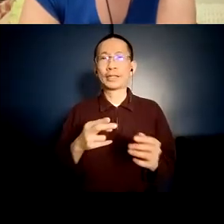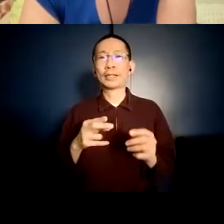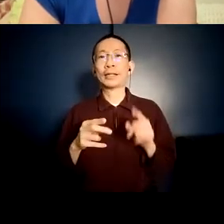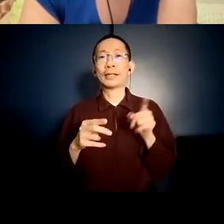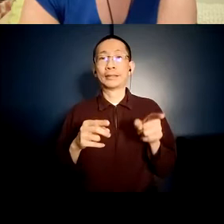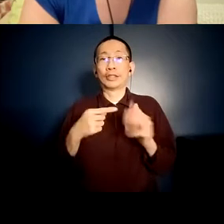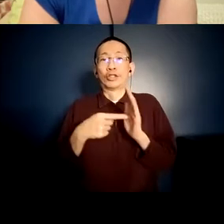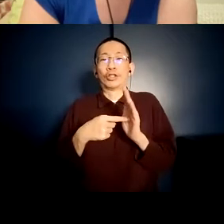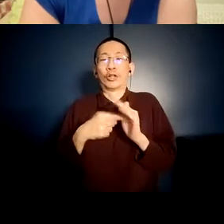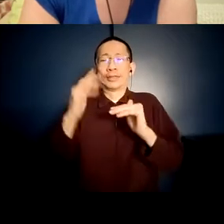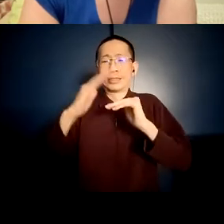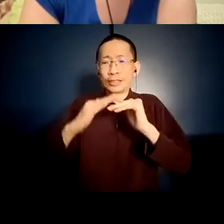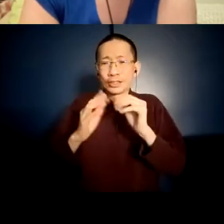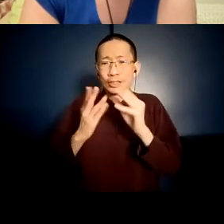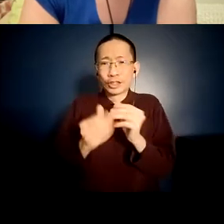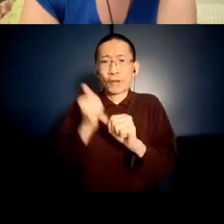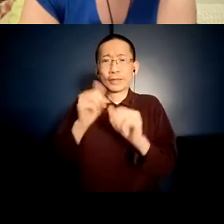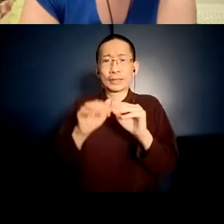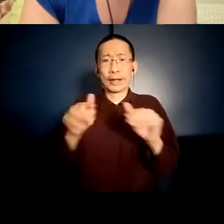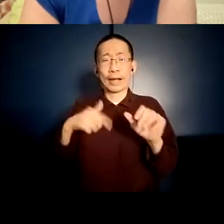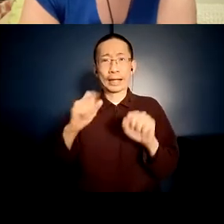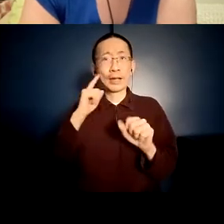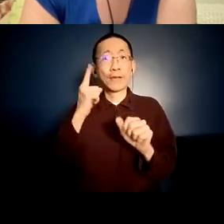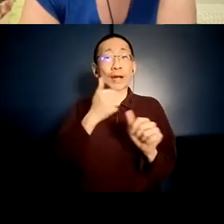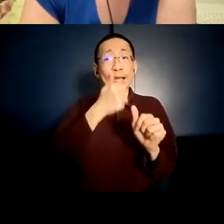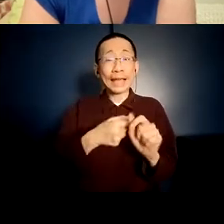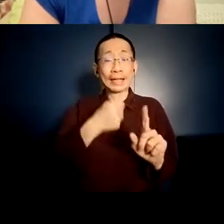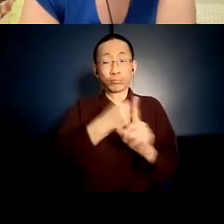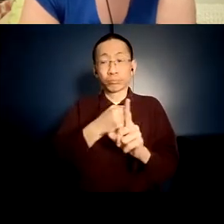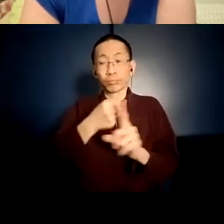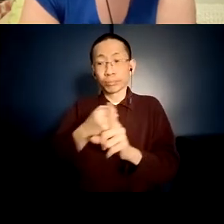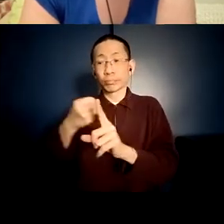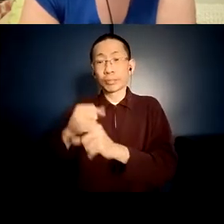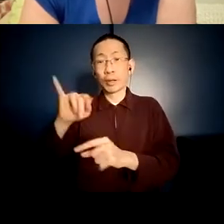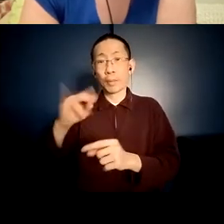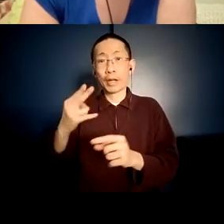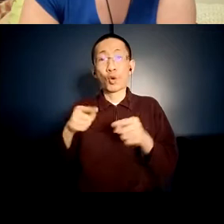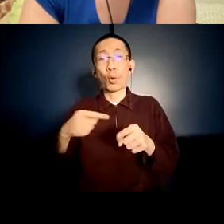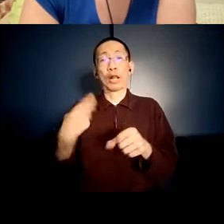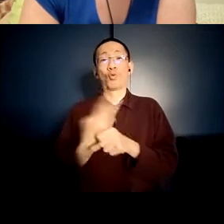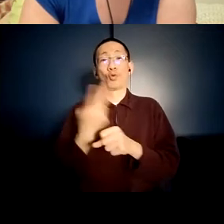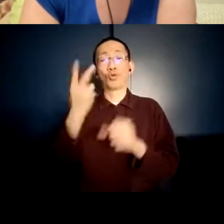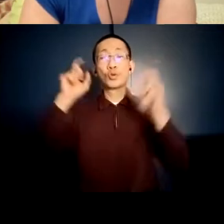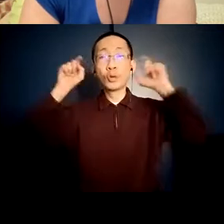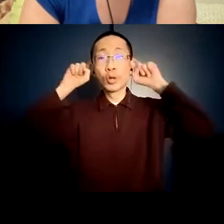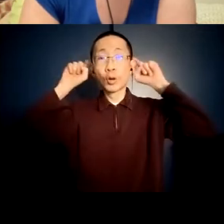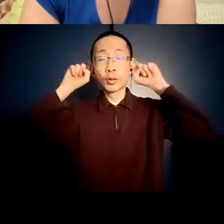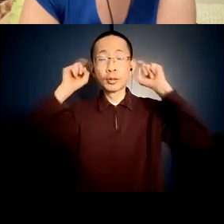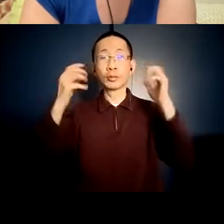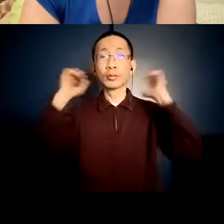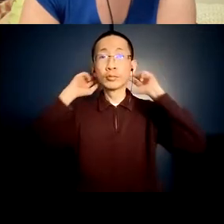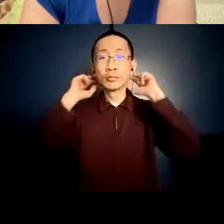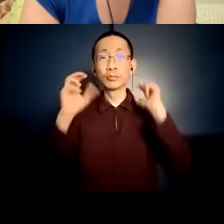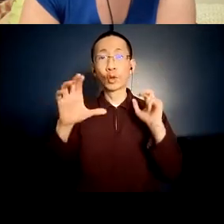hear at each of those pitches with my two cochlear implants. The blue L's are for my